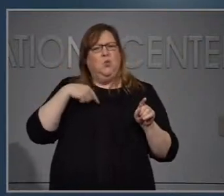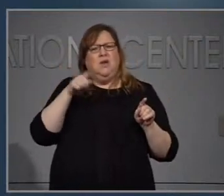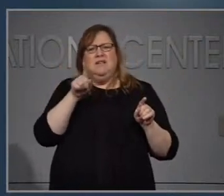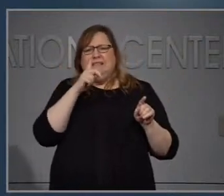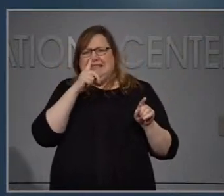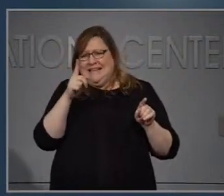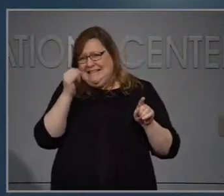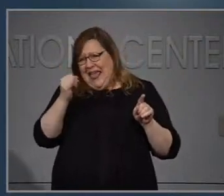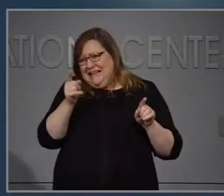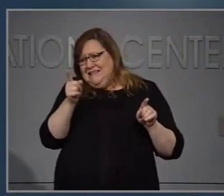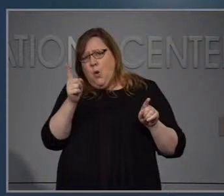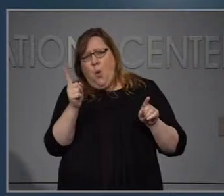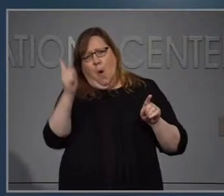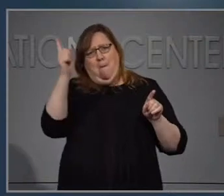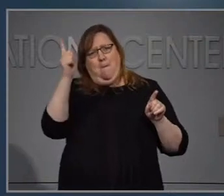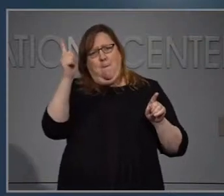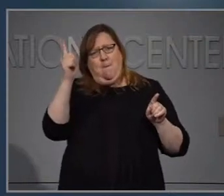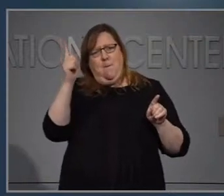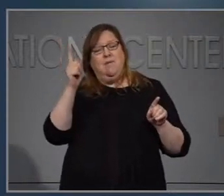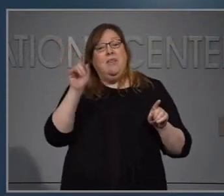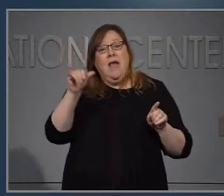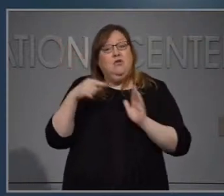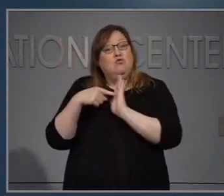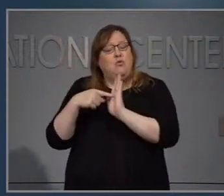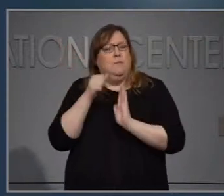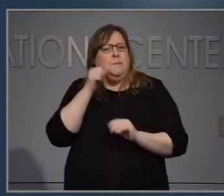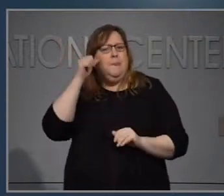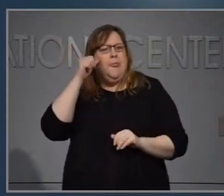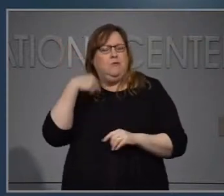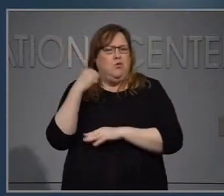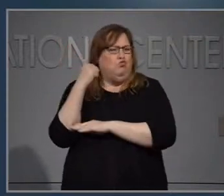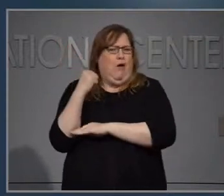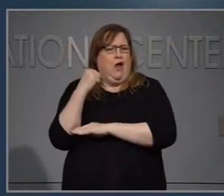number of positive cases in a day, and I'd like to be